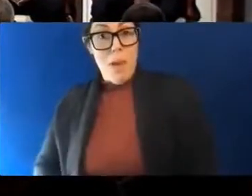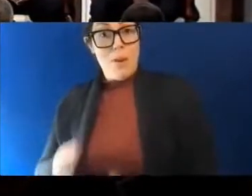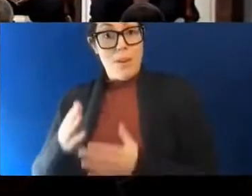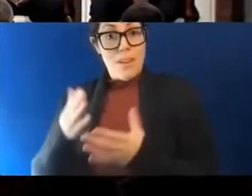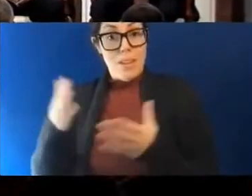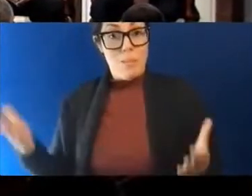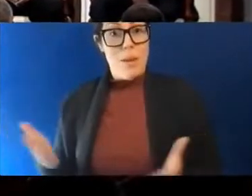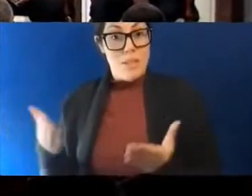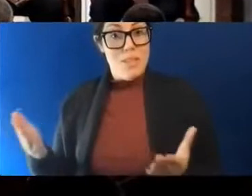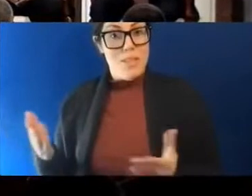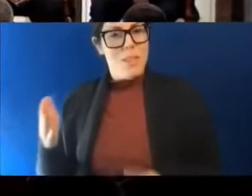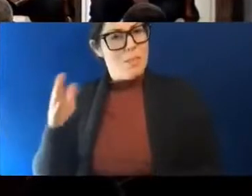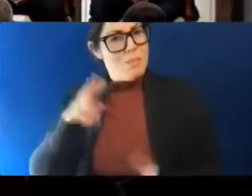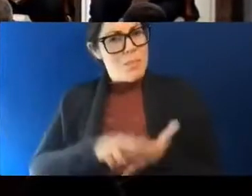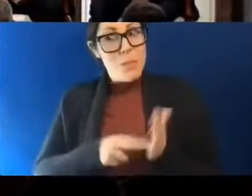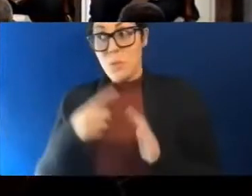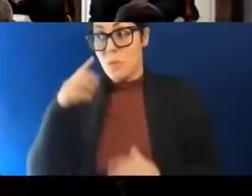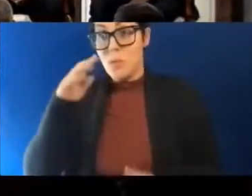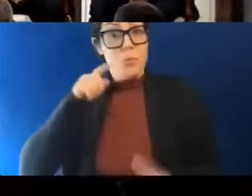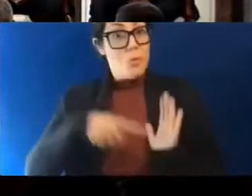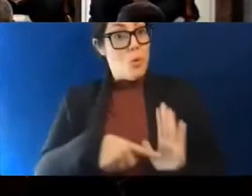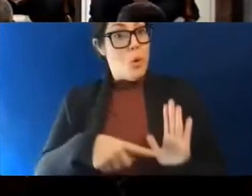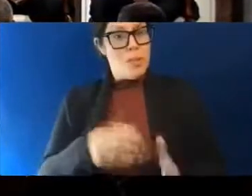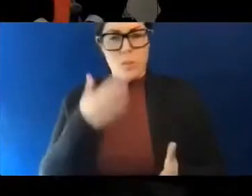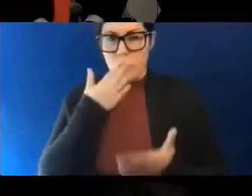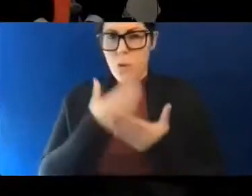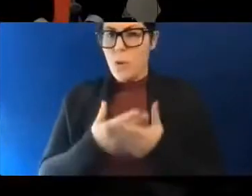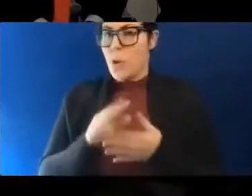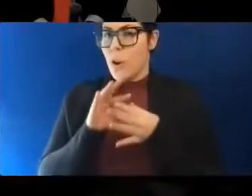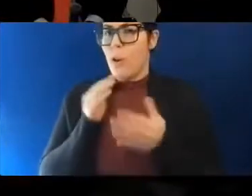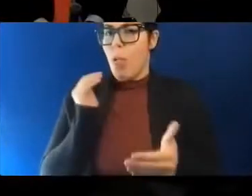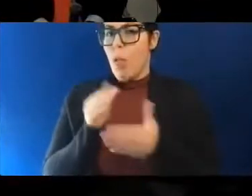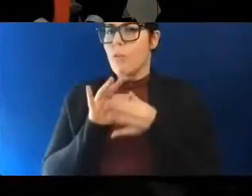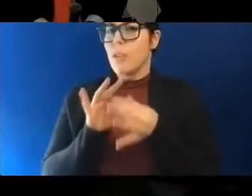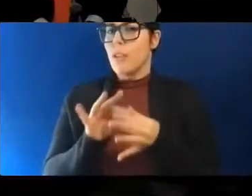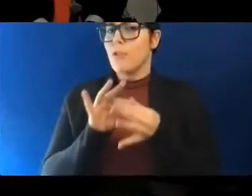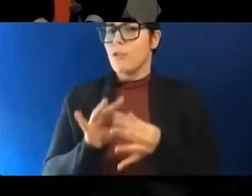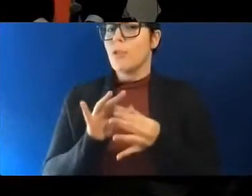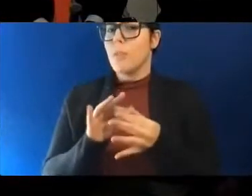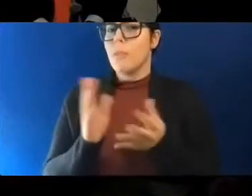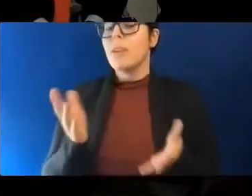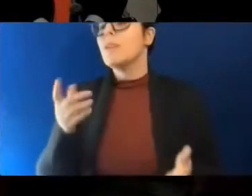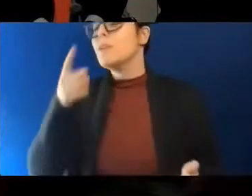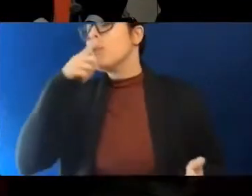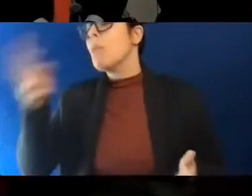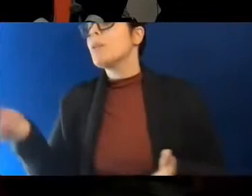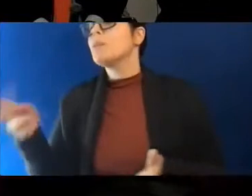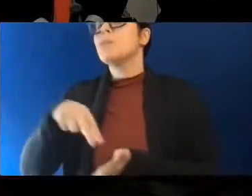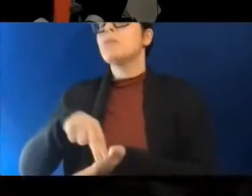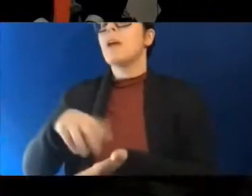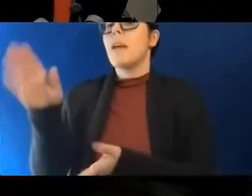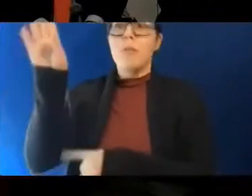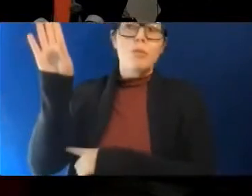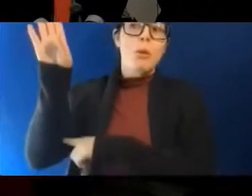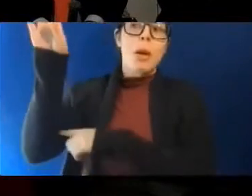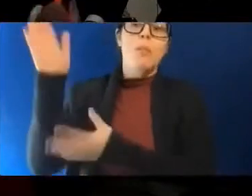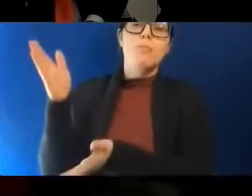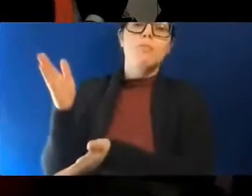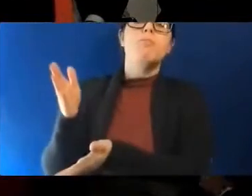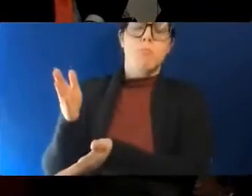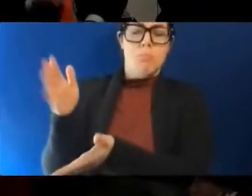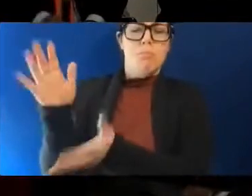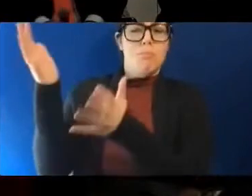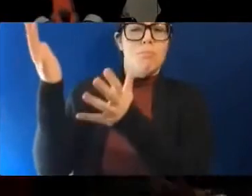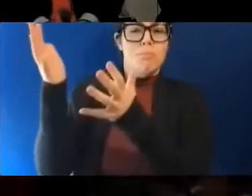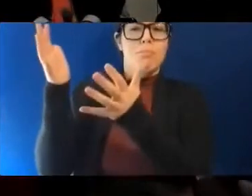there's a close working relationship. And so if Brandon Scott would just kind of stand and raise his hand, I just want you to know that